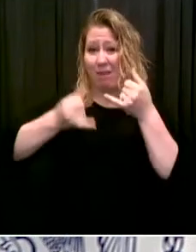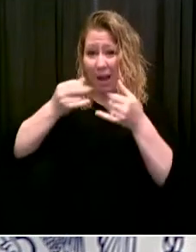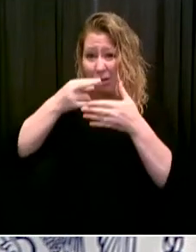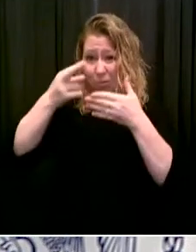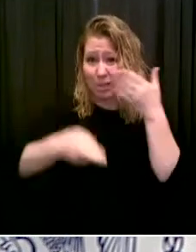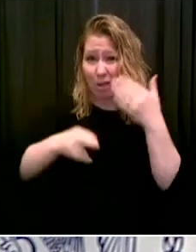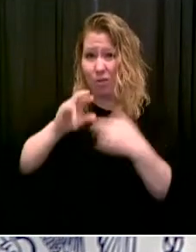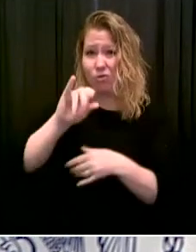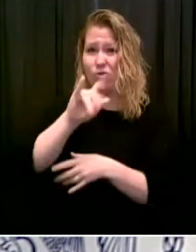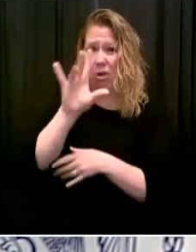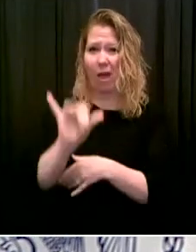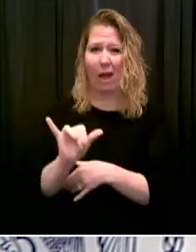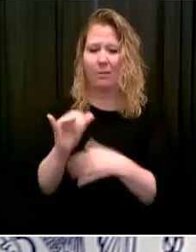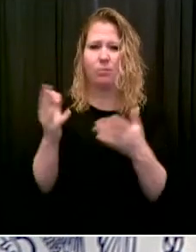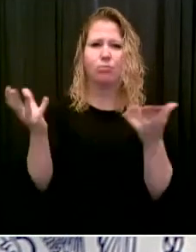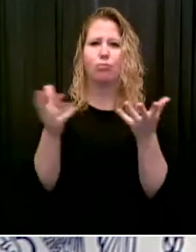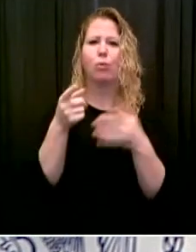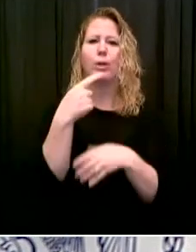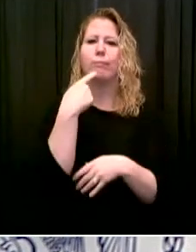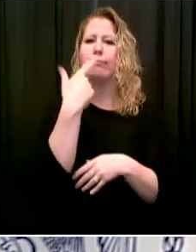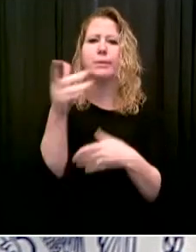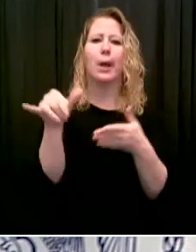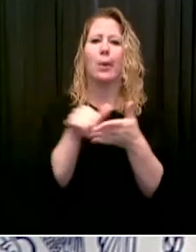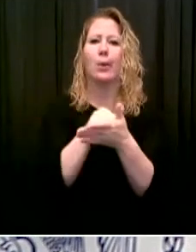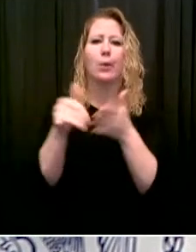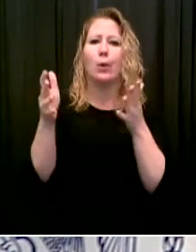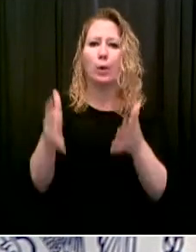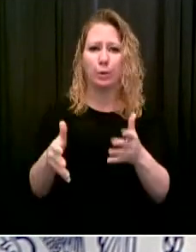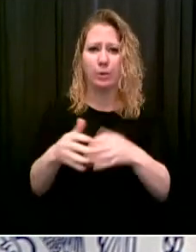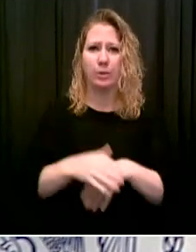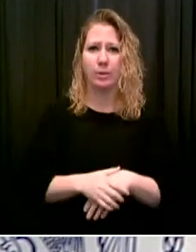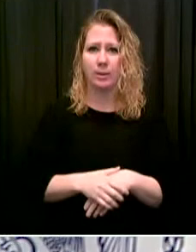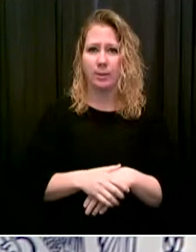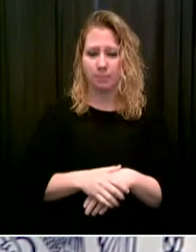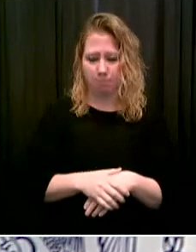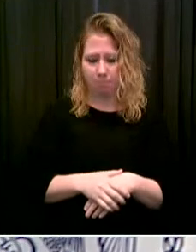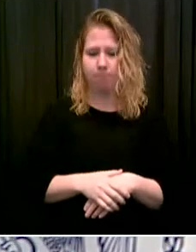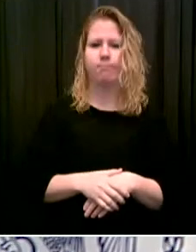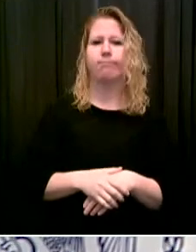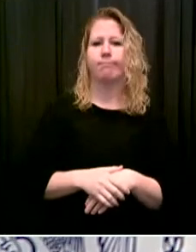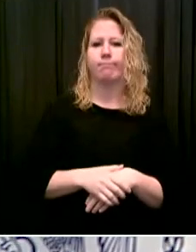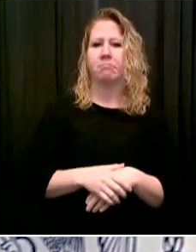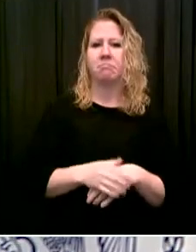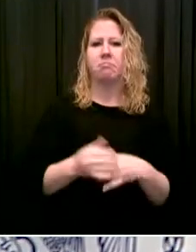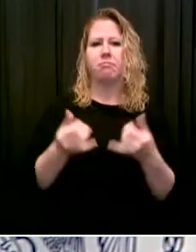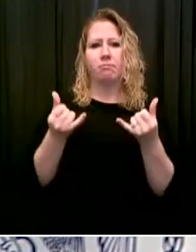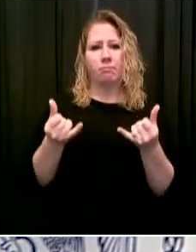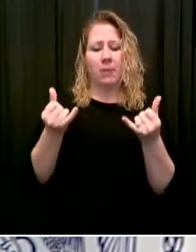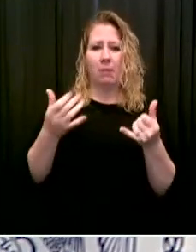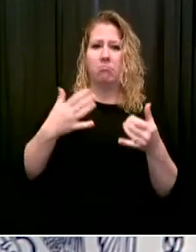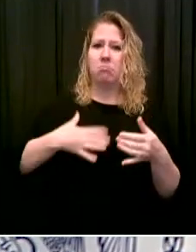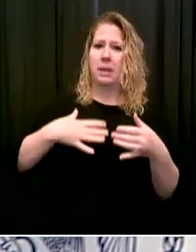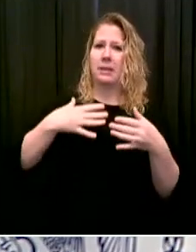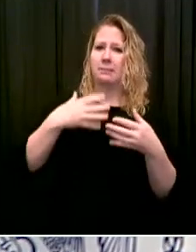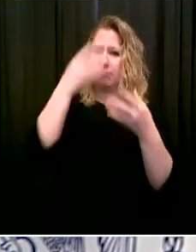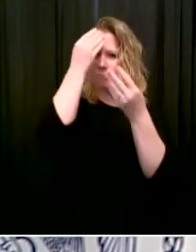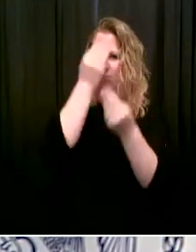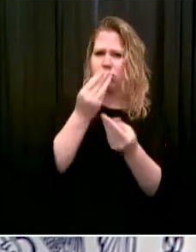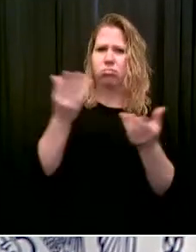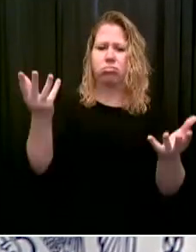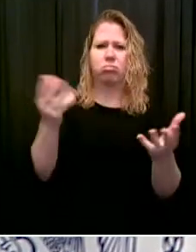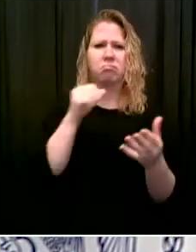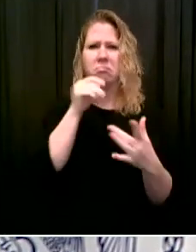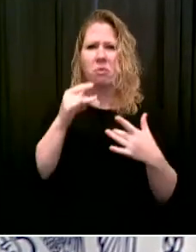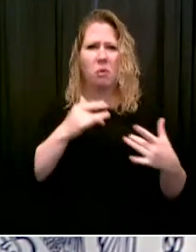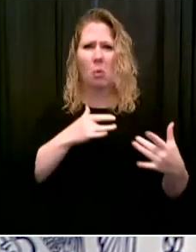Back in the day, we had September primaries. This would be a really challenging moment if